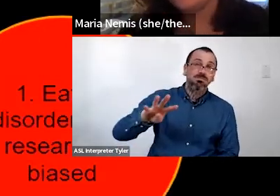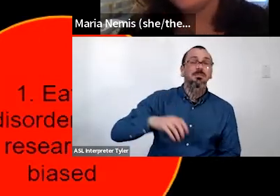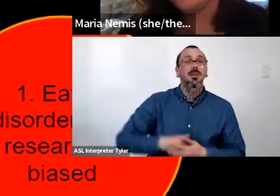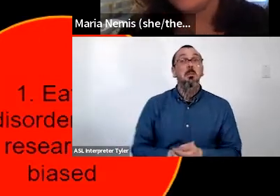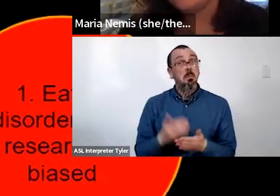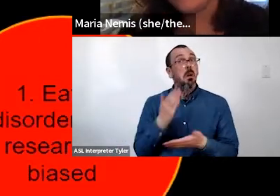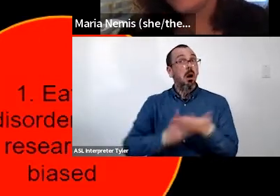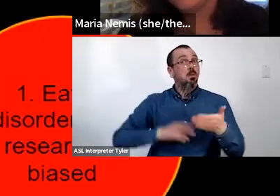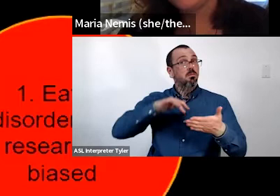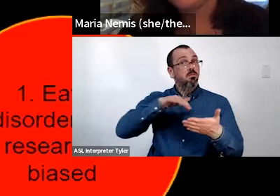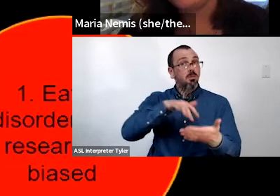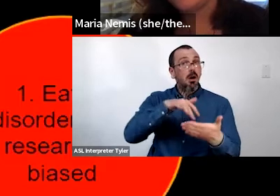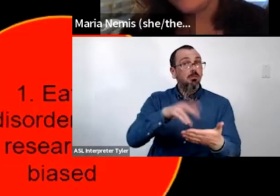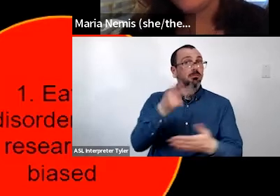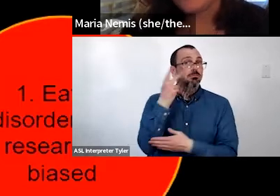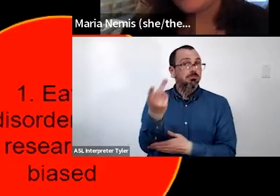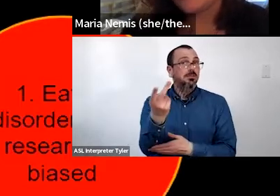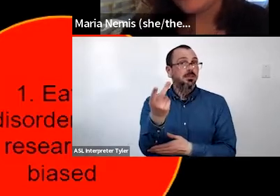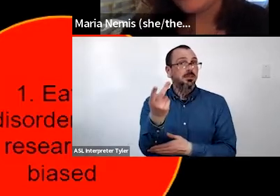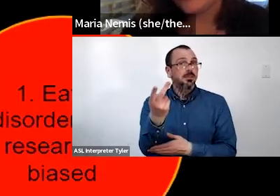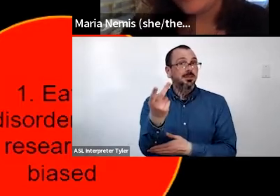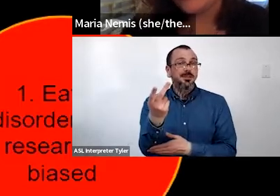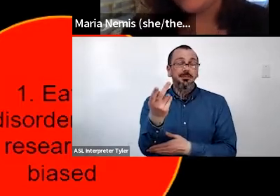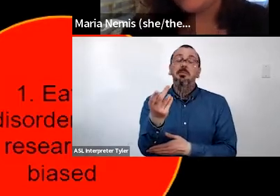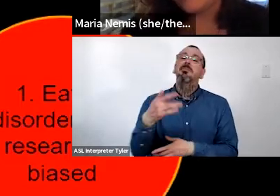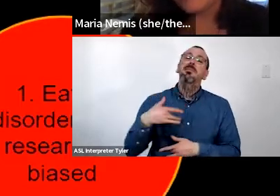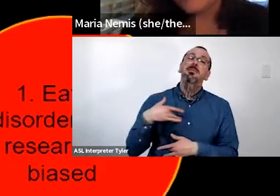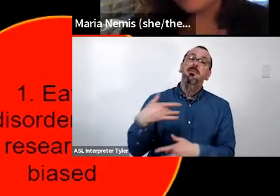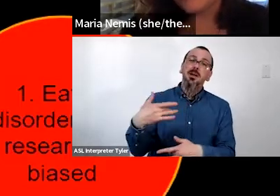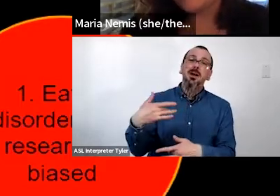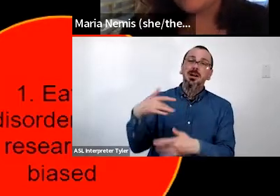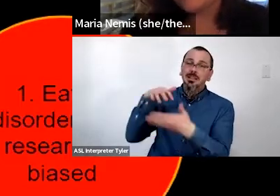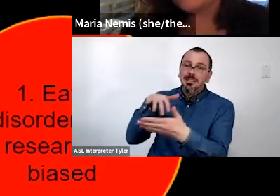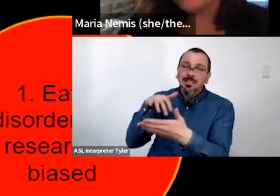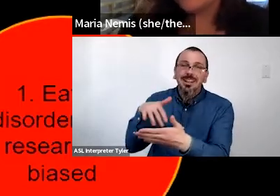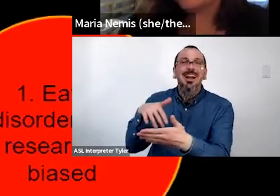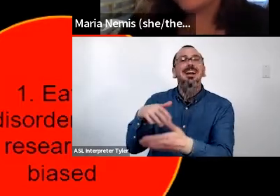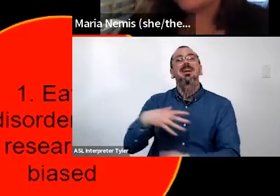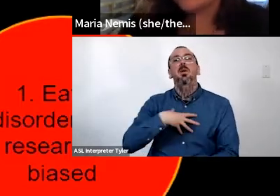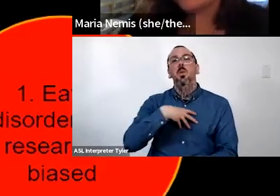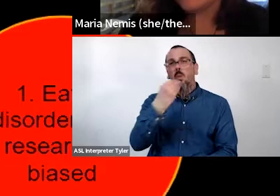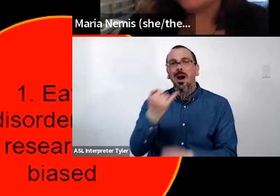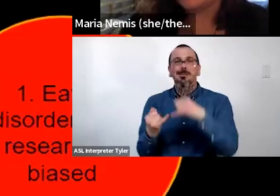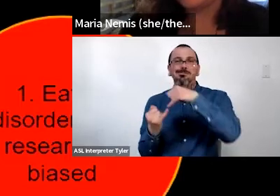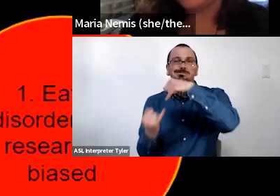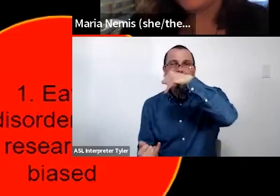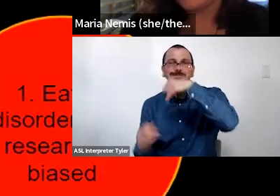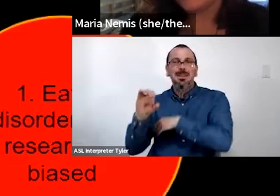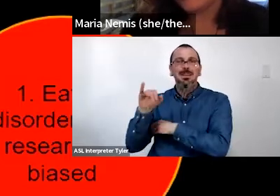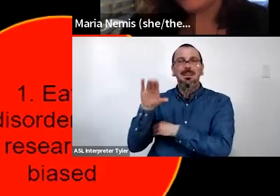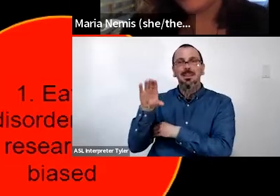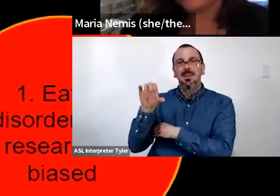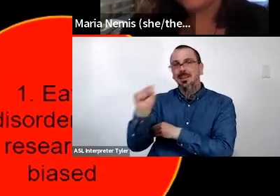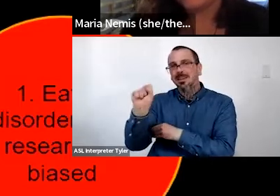ED research and treatment is heavily biased towards thin, white, cisgender women, and that inclusive and nuanced understanding of gender